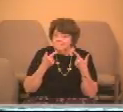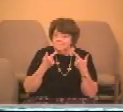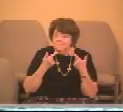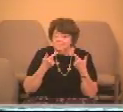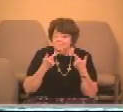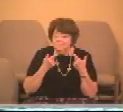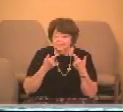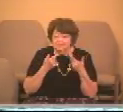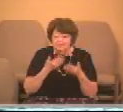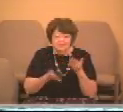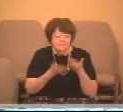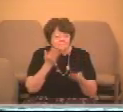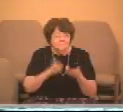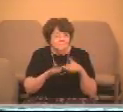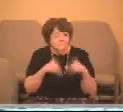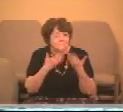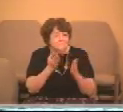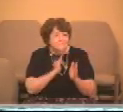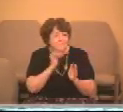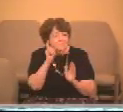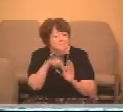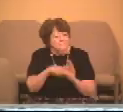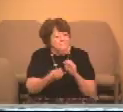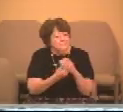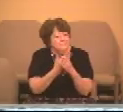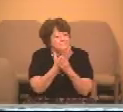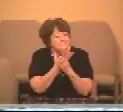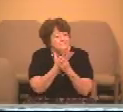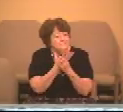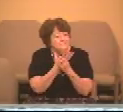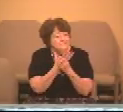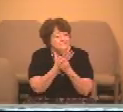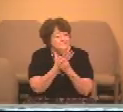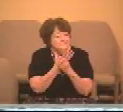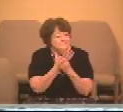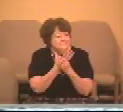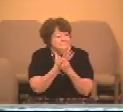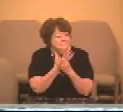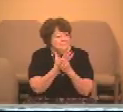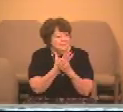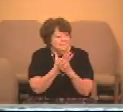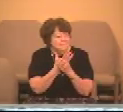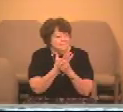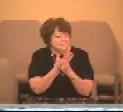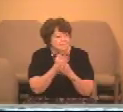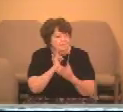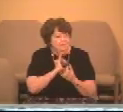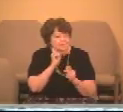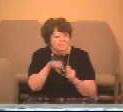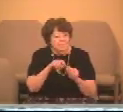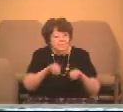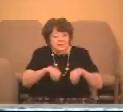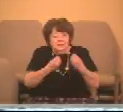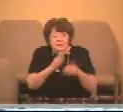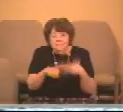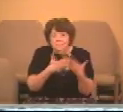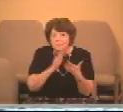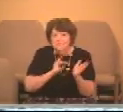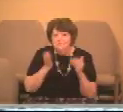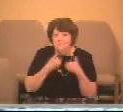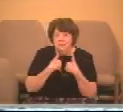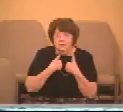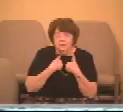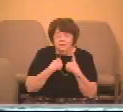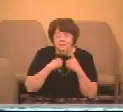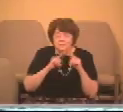completely different from the rest of the folk. Even if it means I've got to lay it all on the line, I